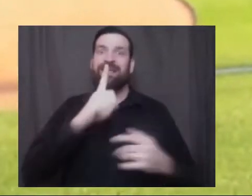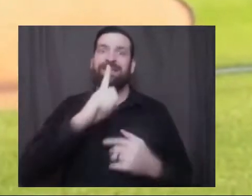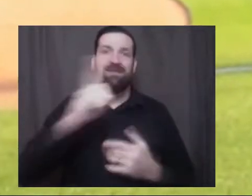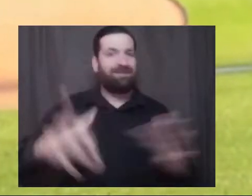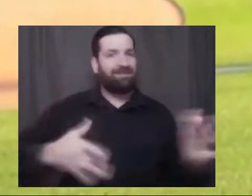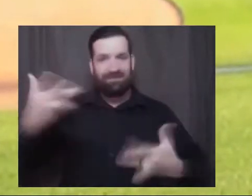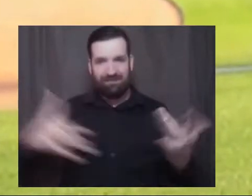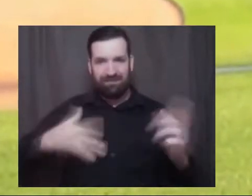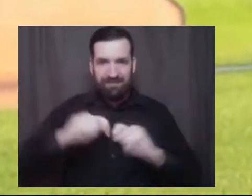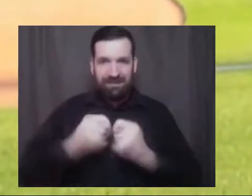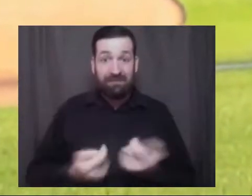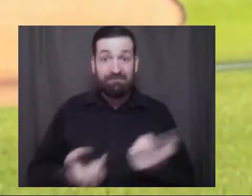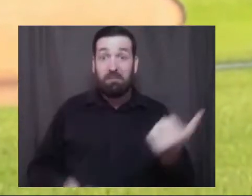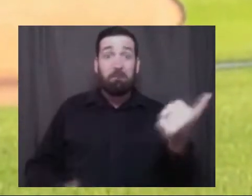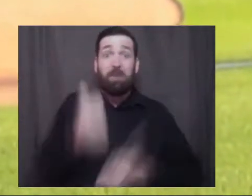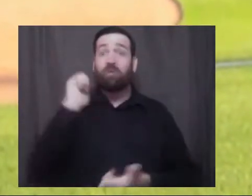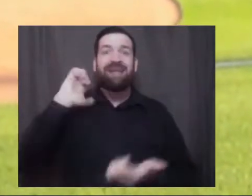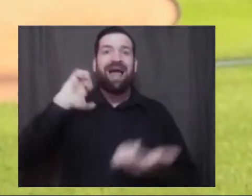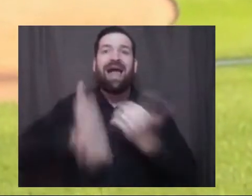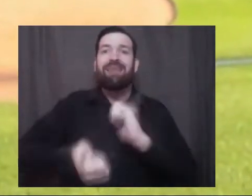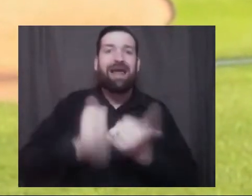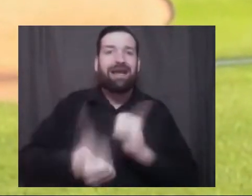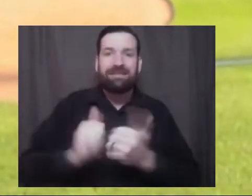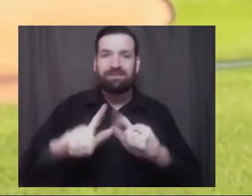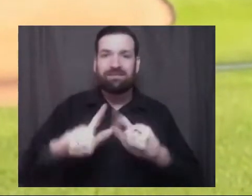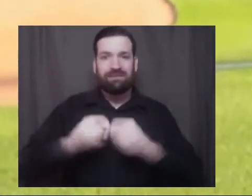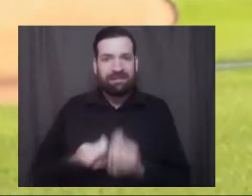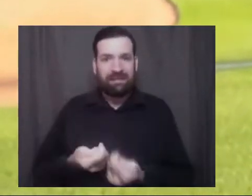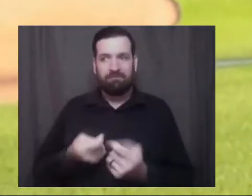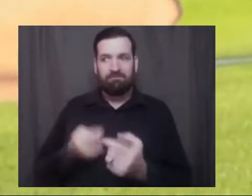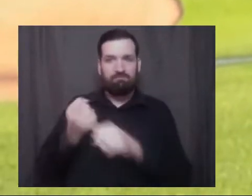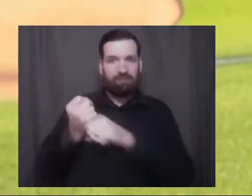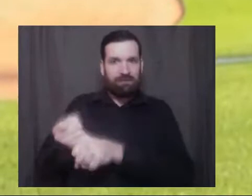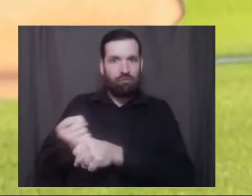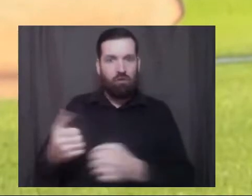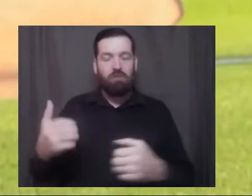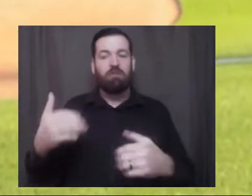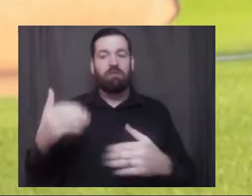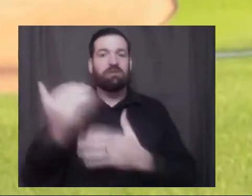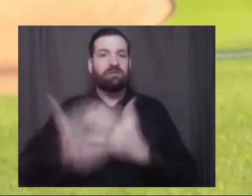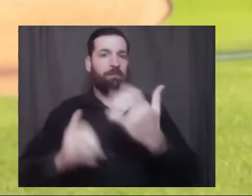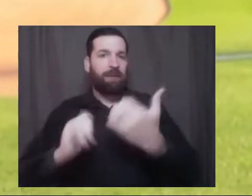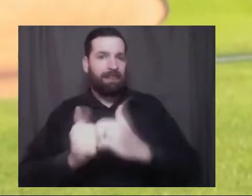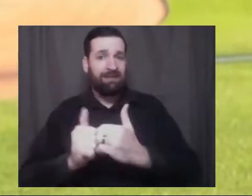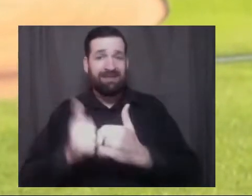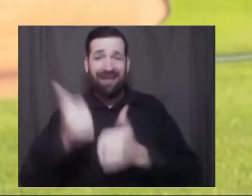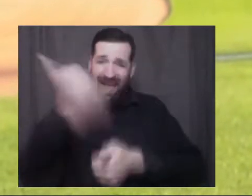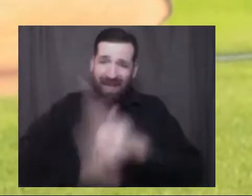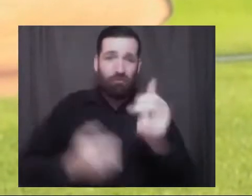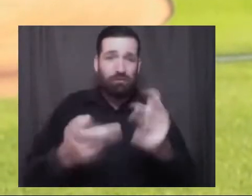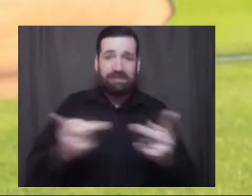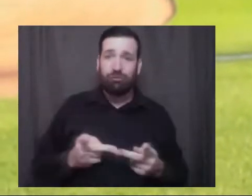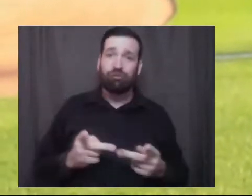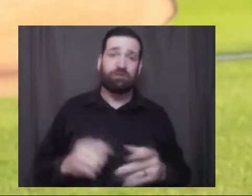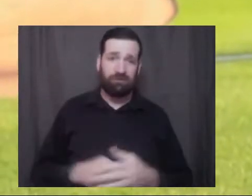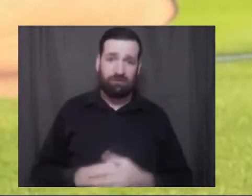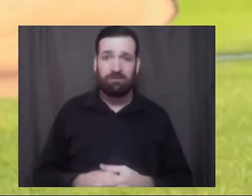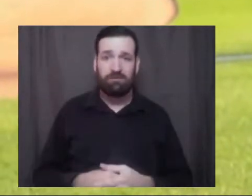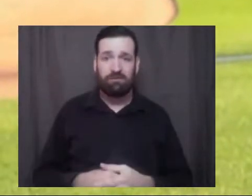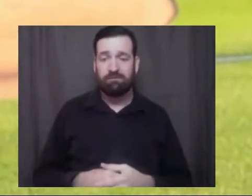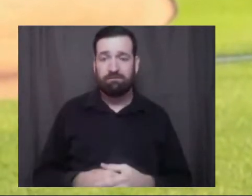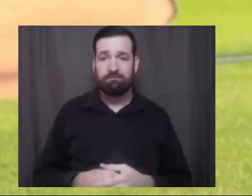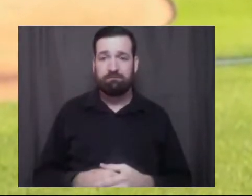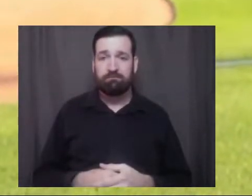have the most athletic team in baseball. We have athletes at every position, and hopefully